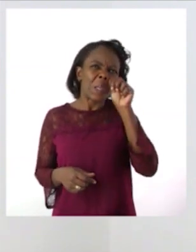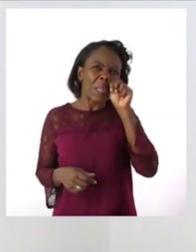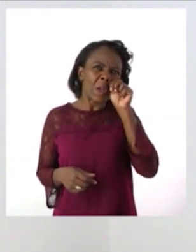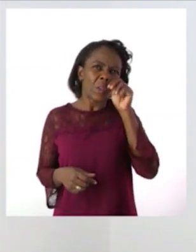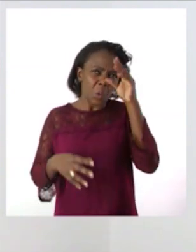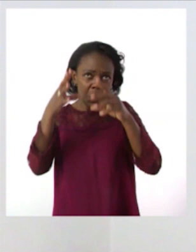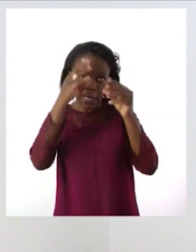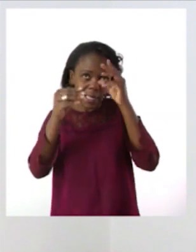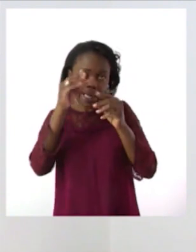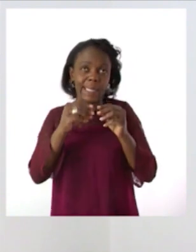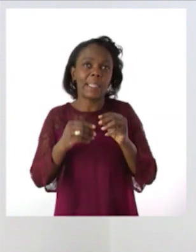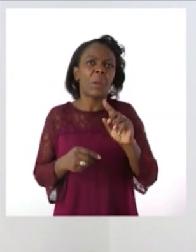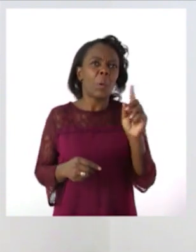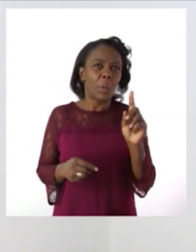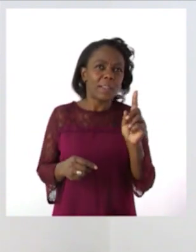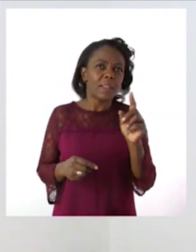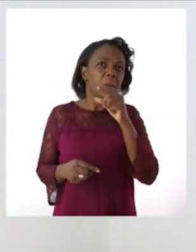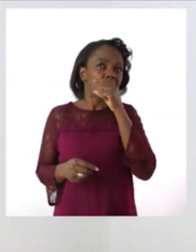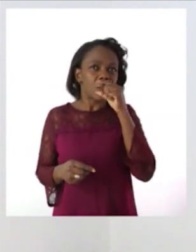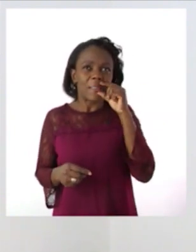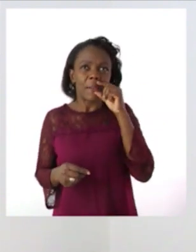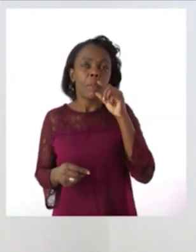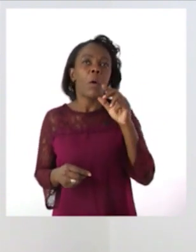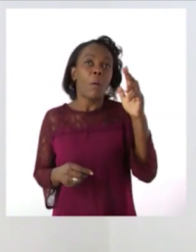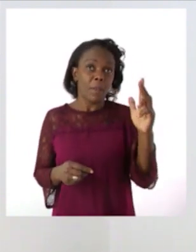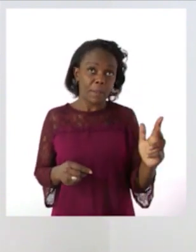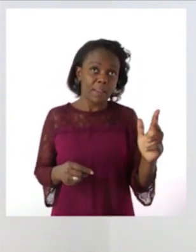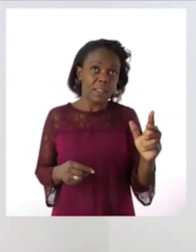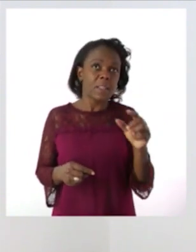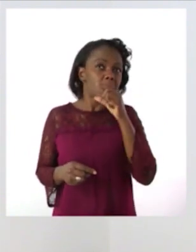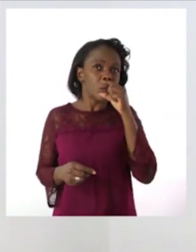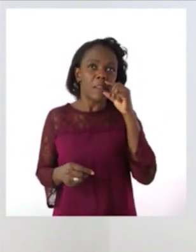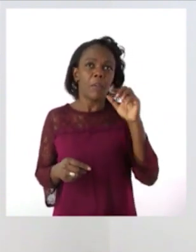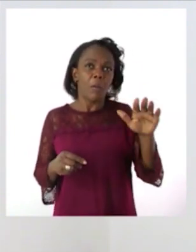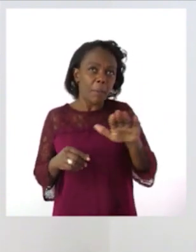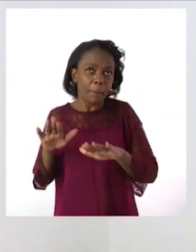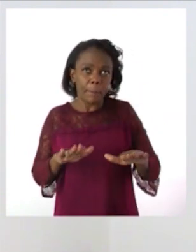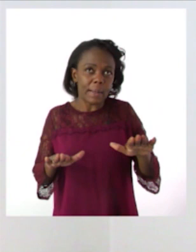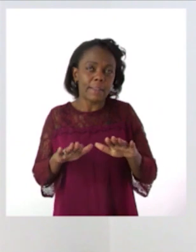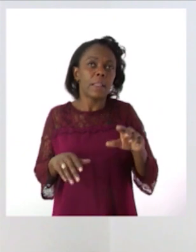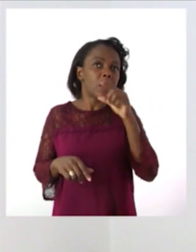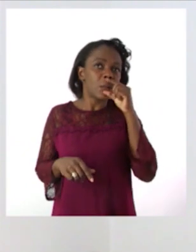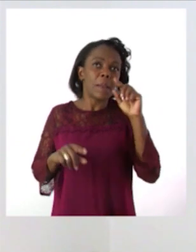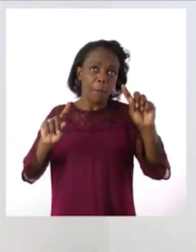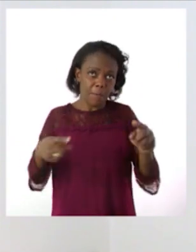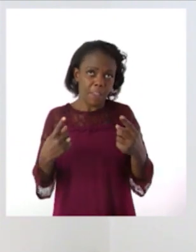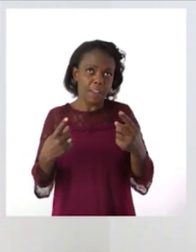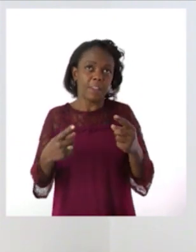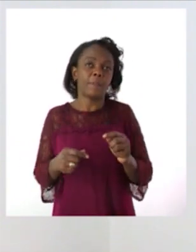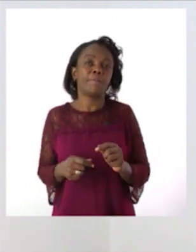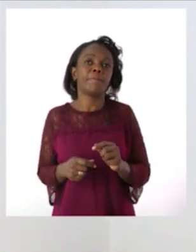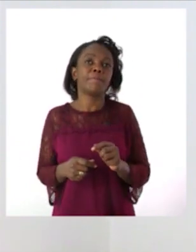remind you, a noun is a name of a person, a name of a place, or a name of a thing.